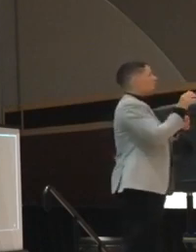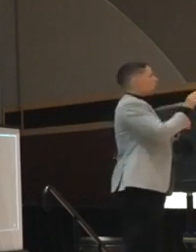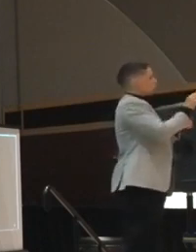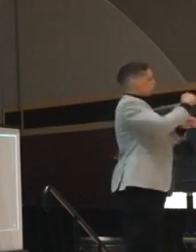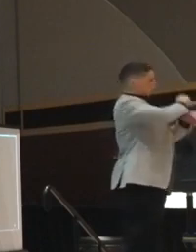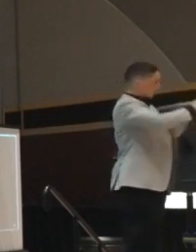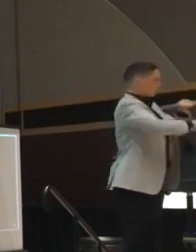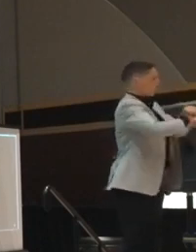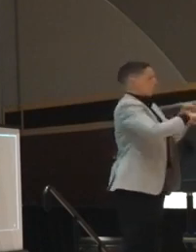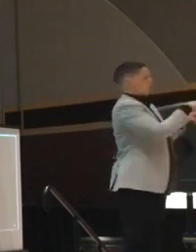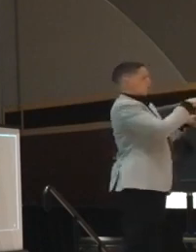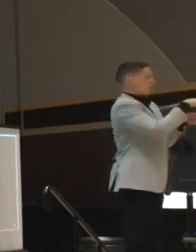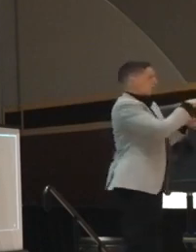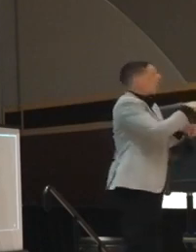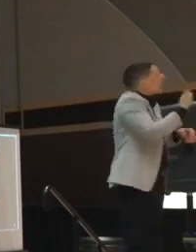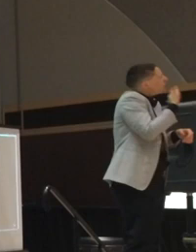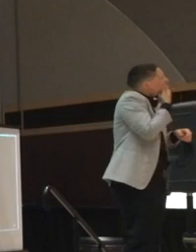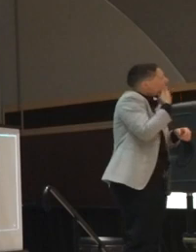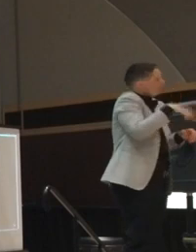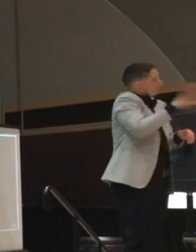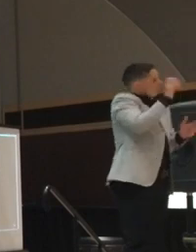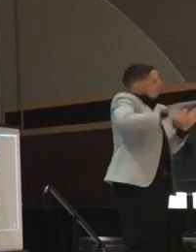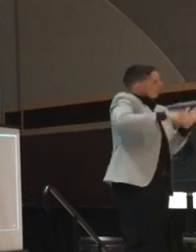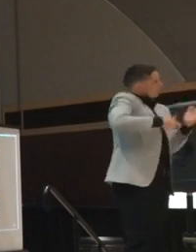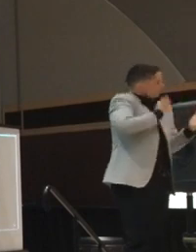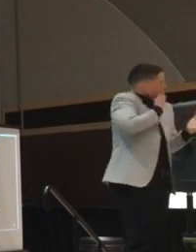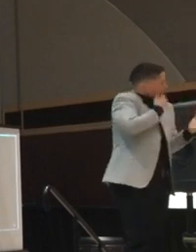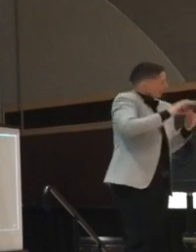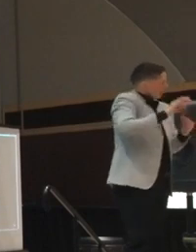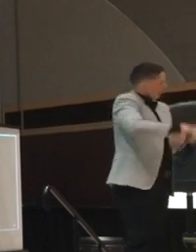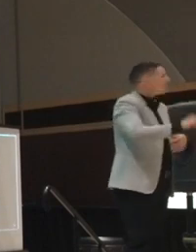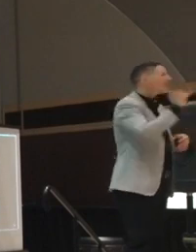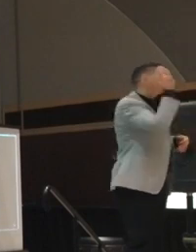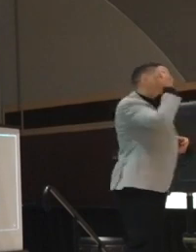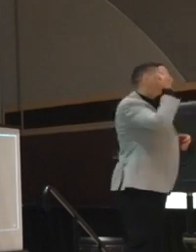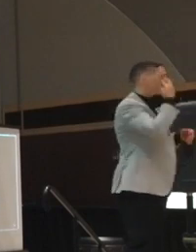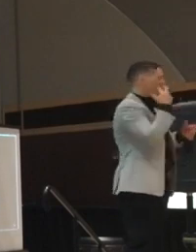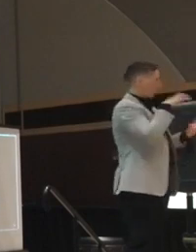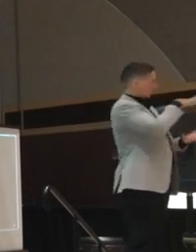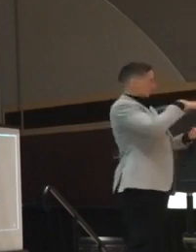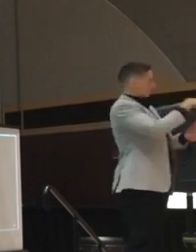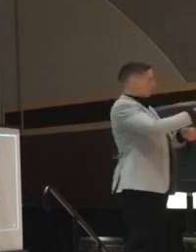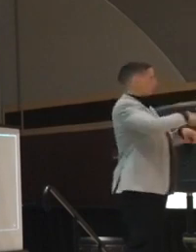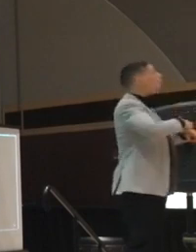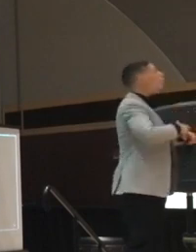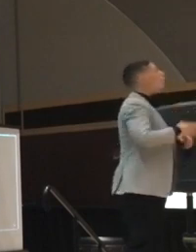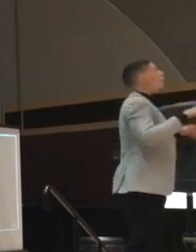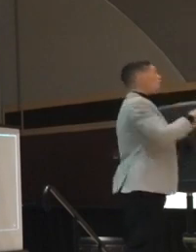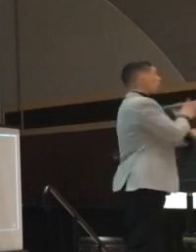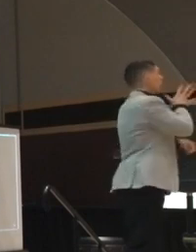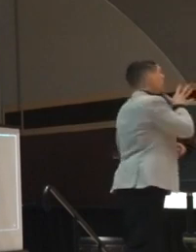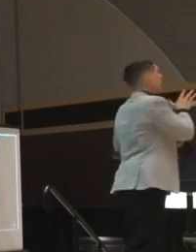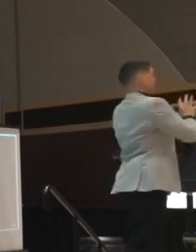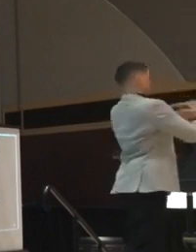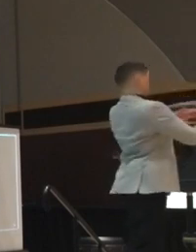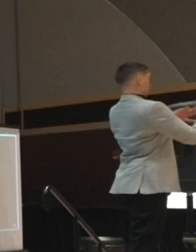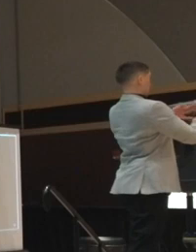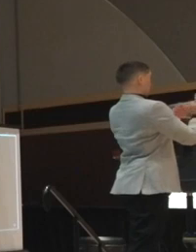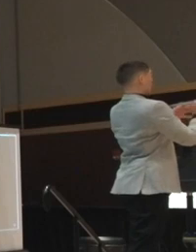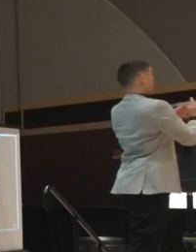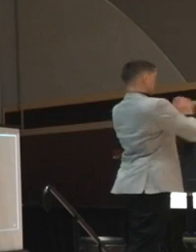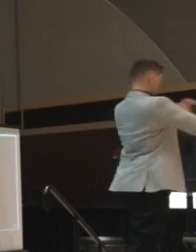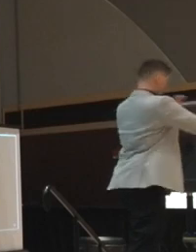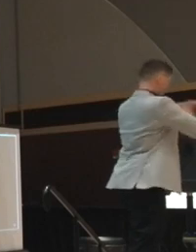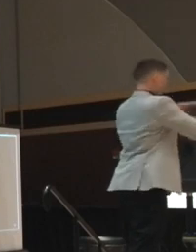just found a paper just the other day on that. That's why they're mixed up all the time. Fully verbal autism, ADHD,